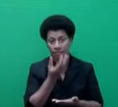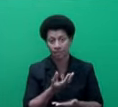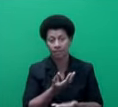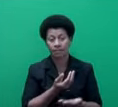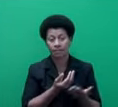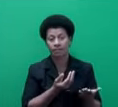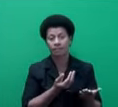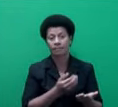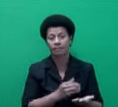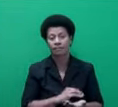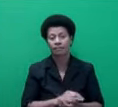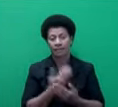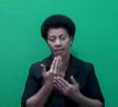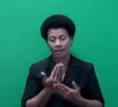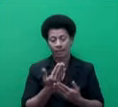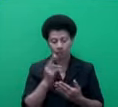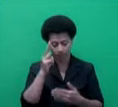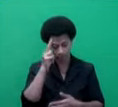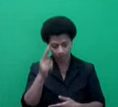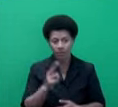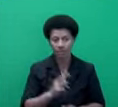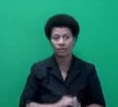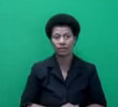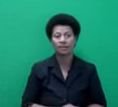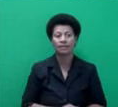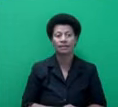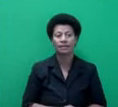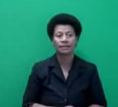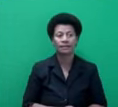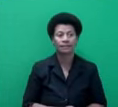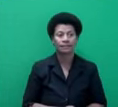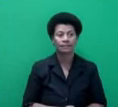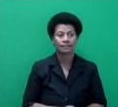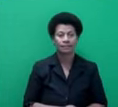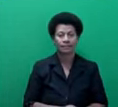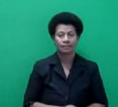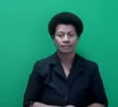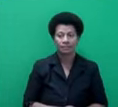the floor, sir. Thank you, sir. Prime Minister, you have the floor.